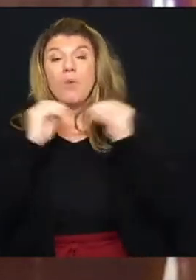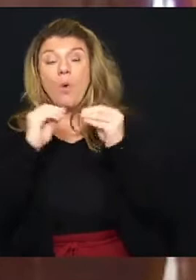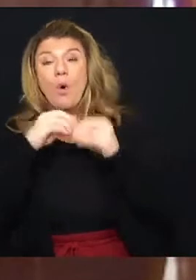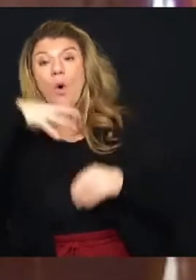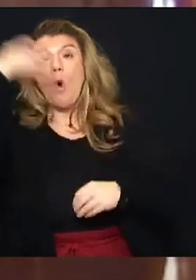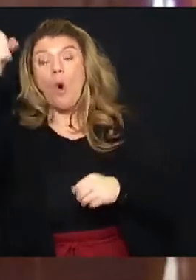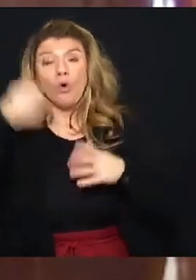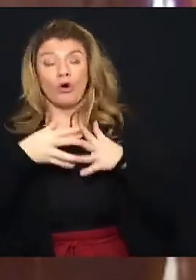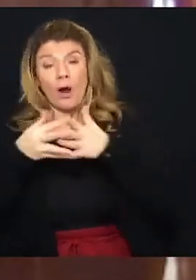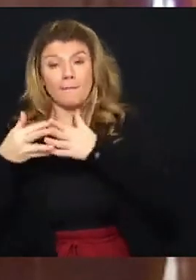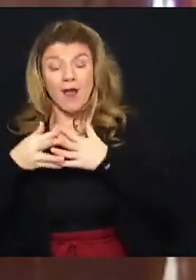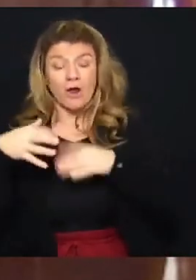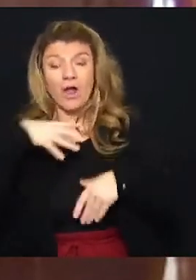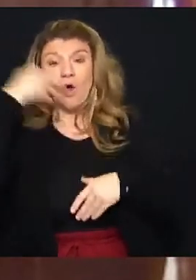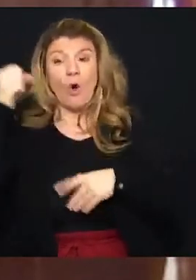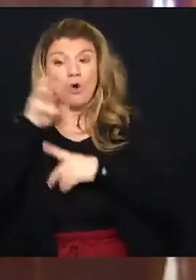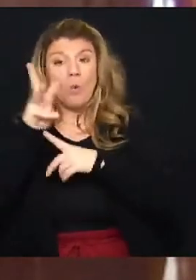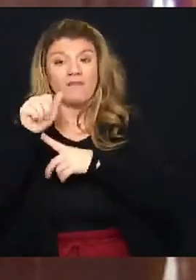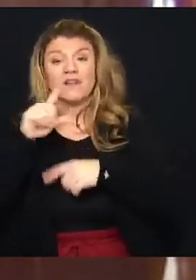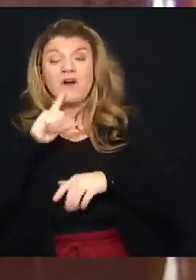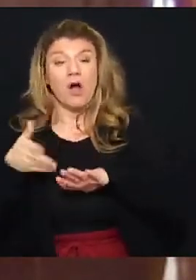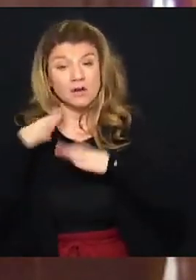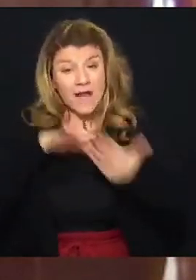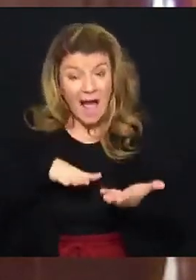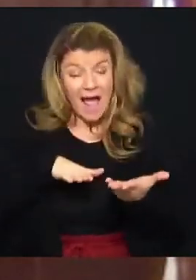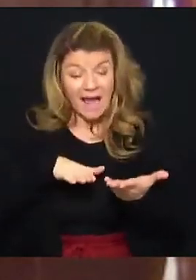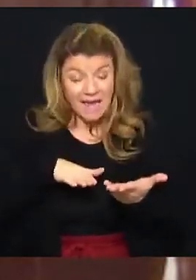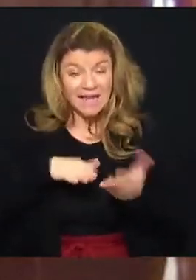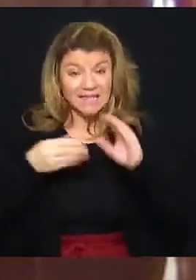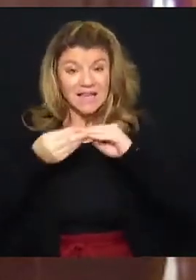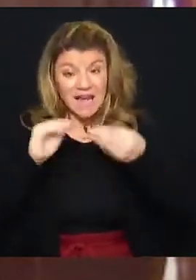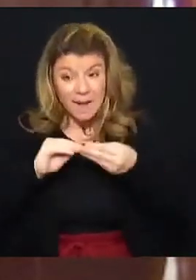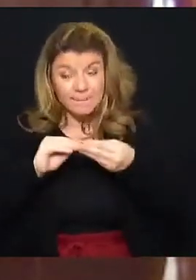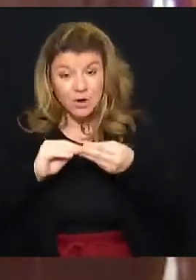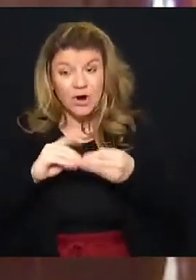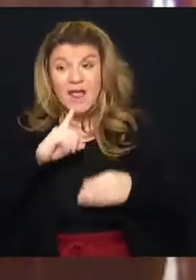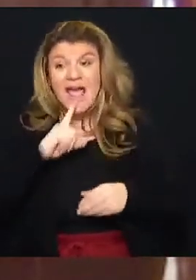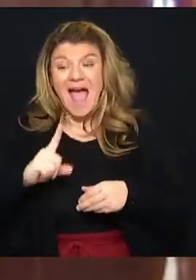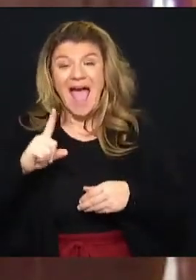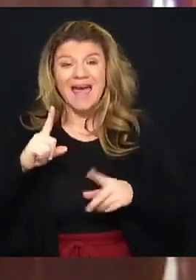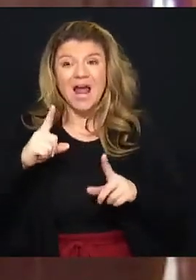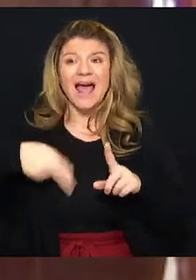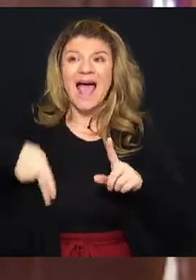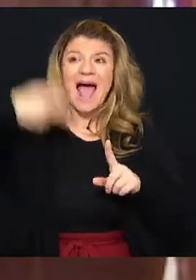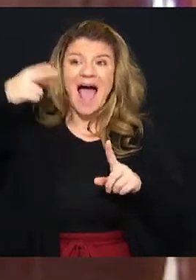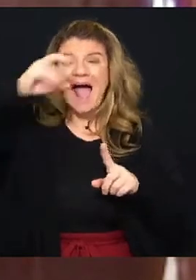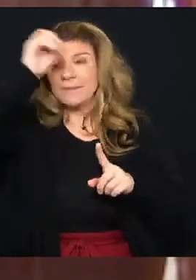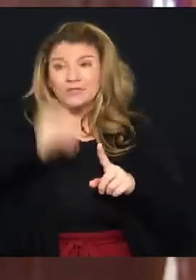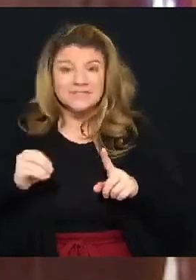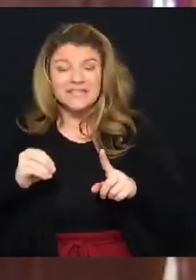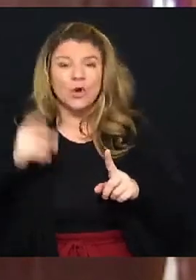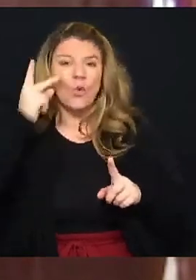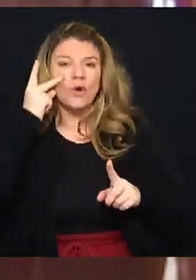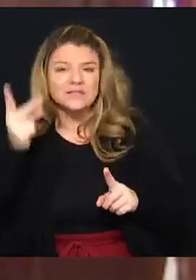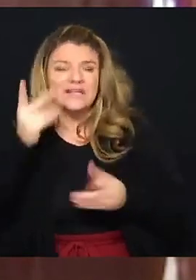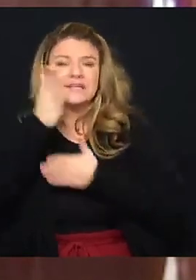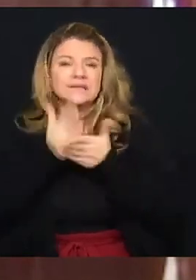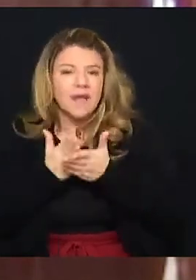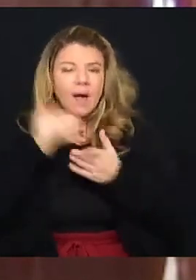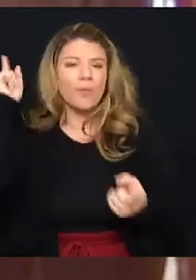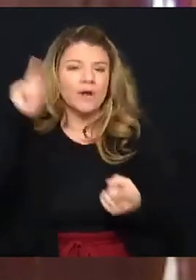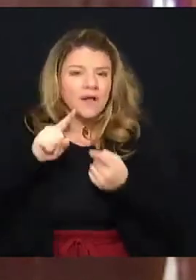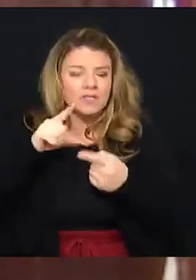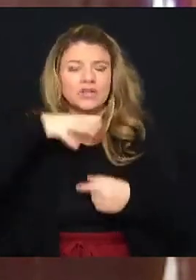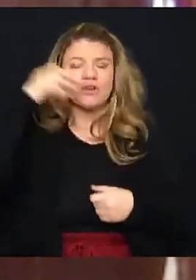older West Virginians are dying as an absolute number, at a relative percent basis, we're seeing some reduction in